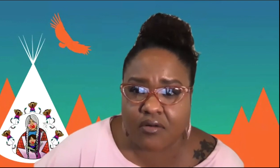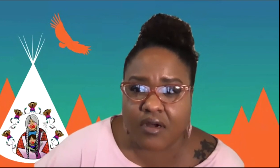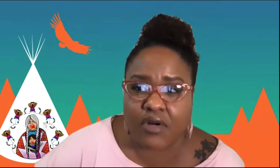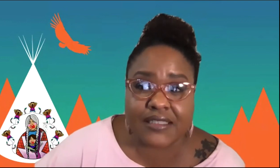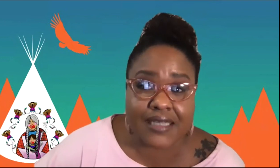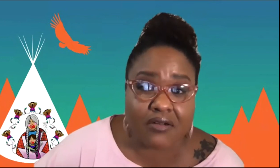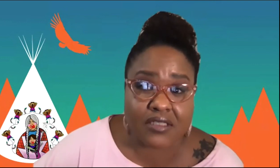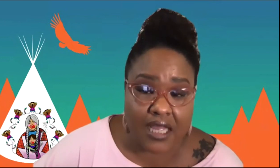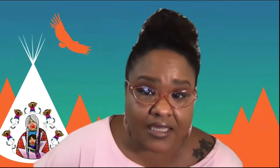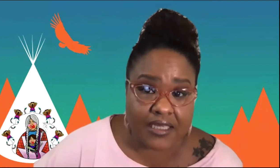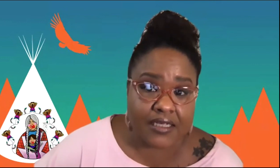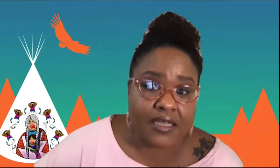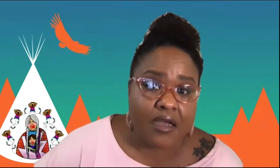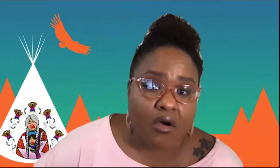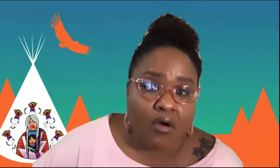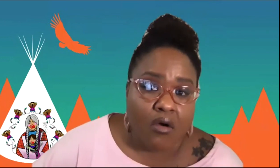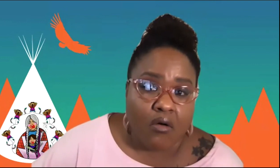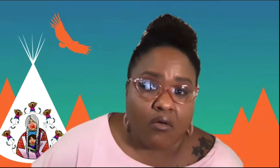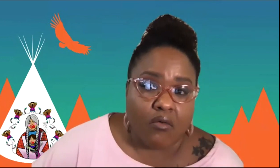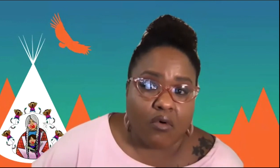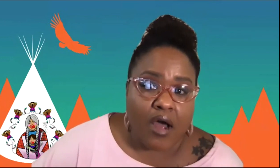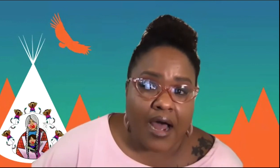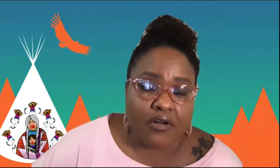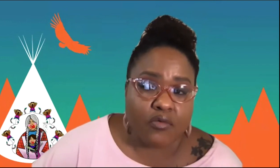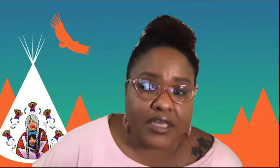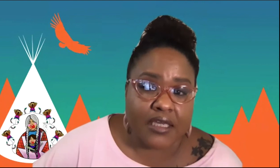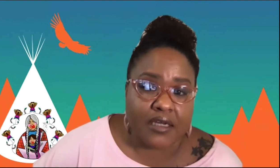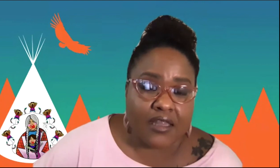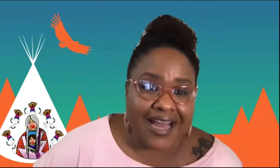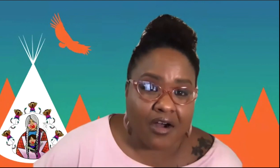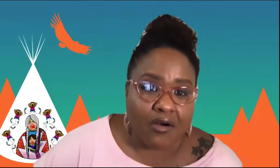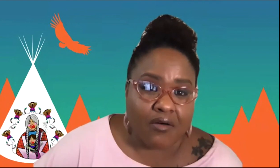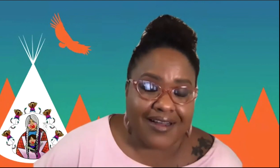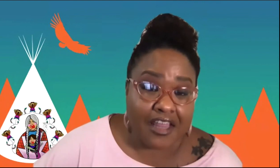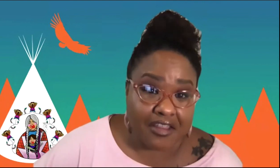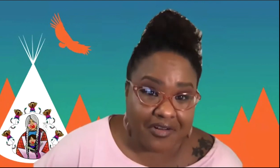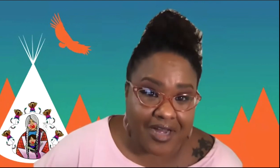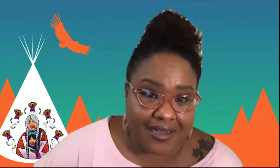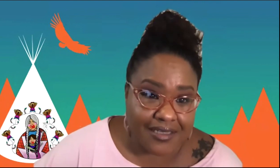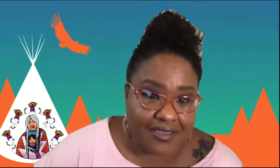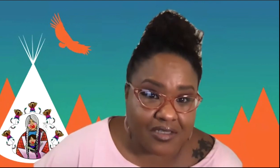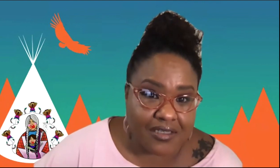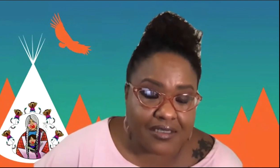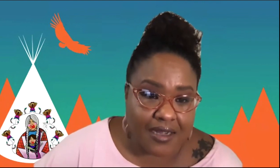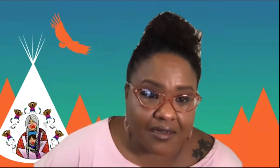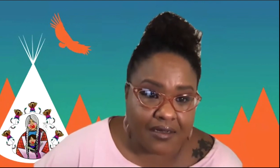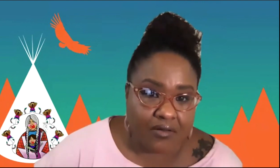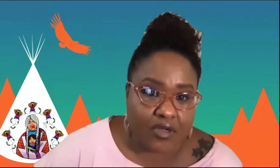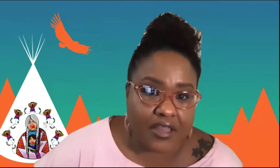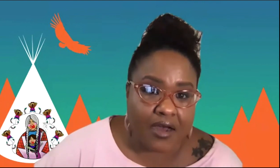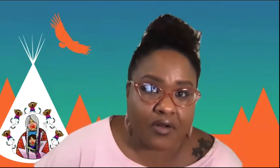So what it sounds like is, how do we allow ethical access to this